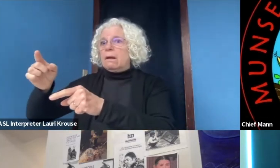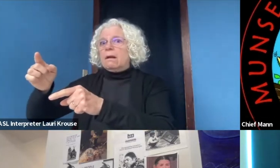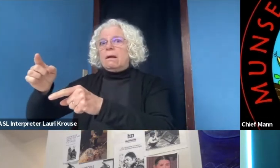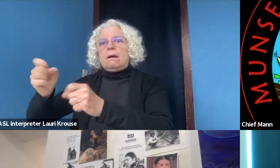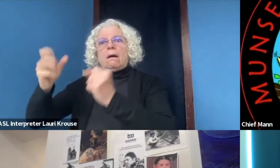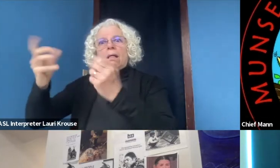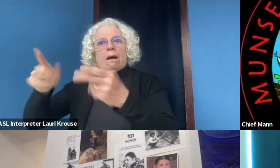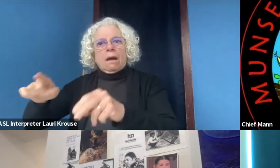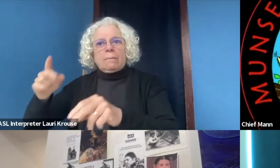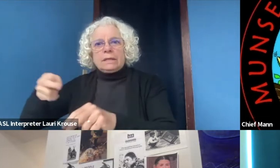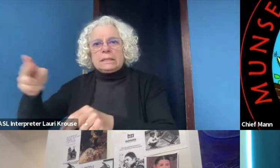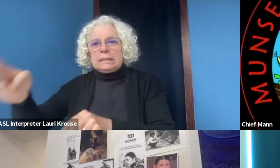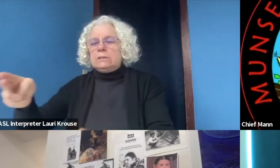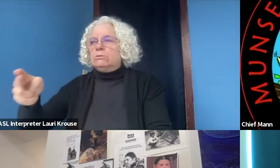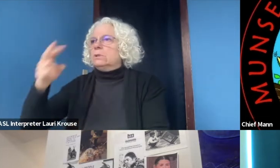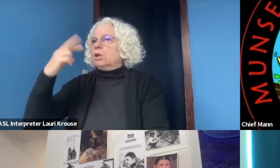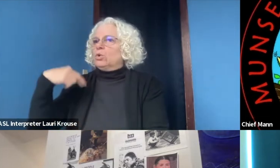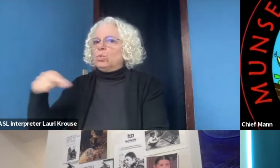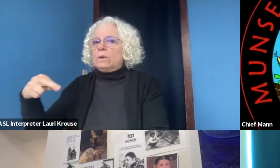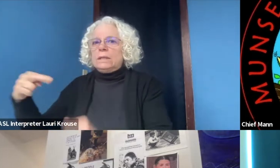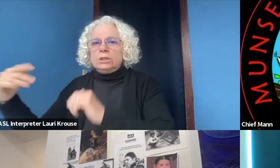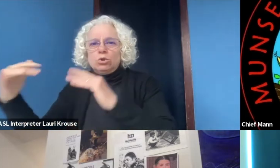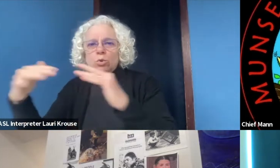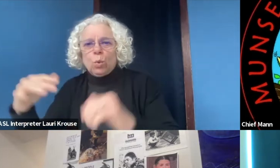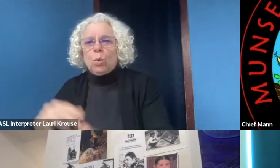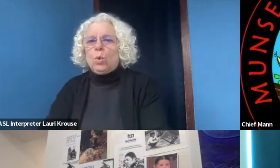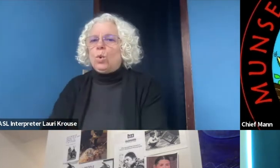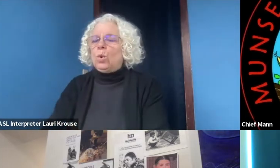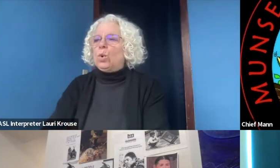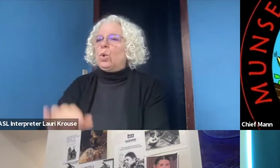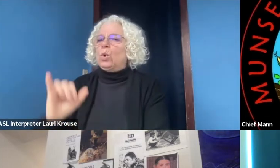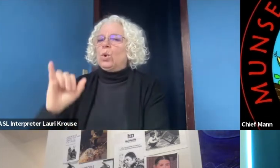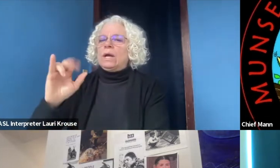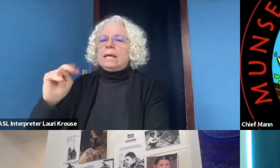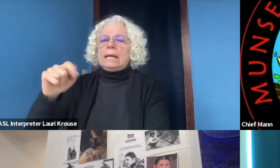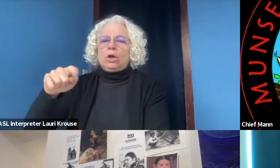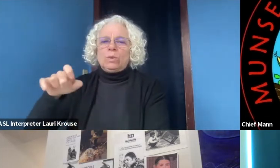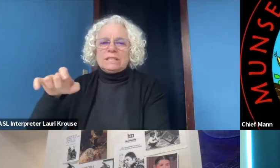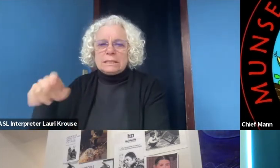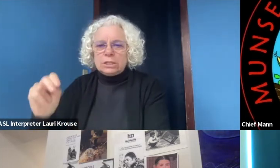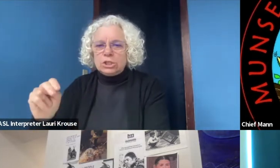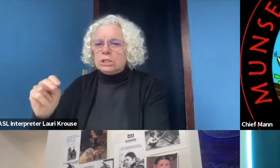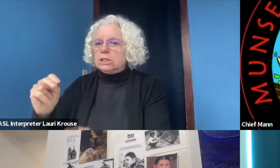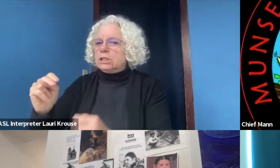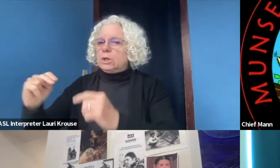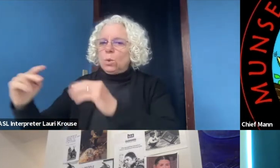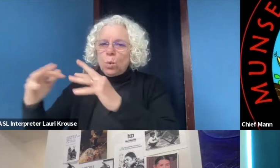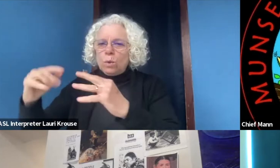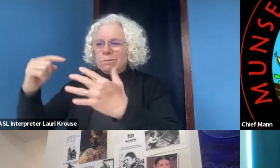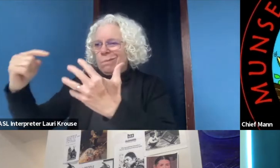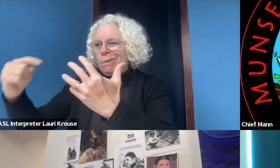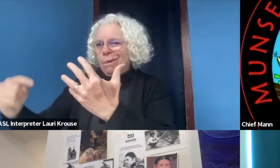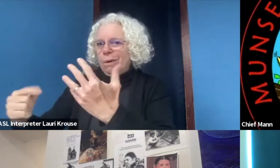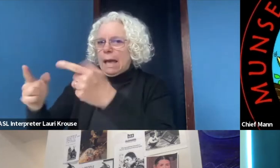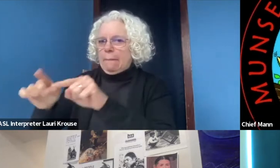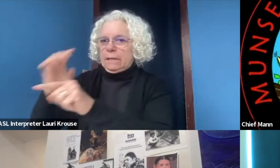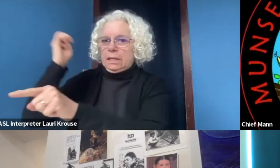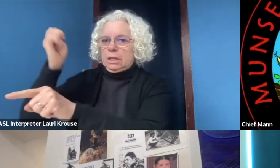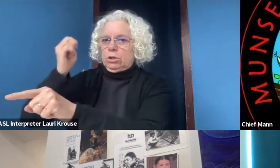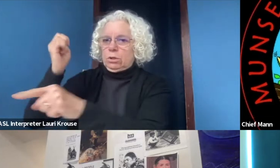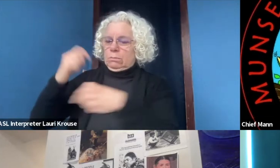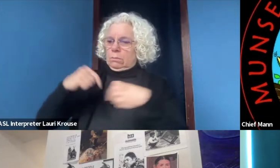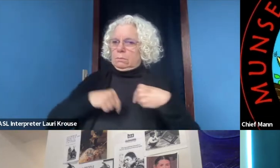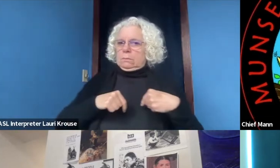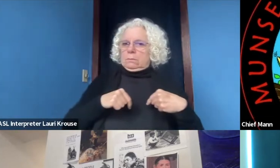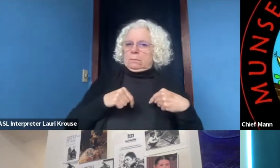and the religious wars and all of these things and the battles amongst themselves. We were a people